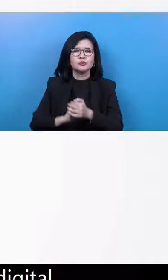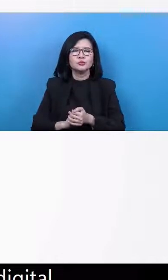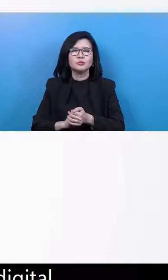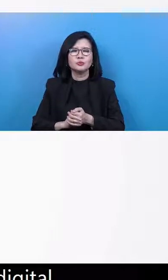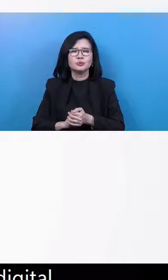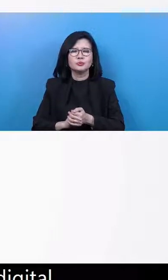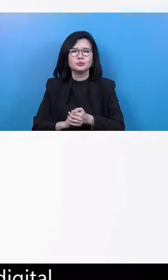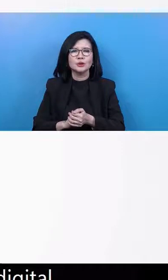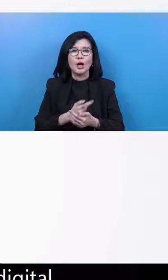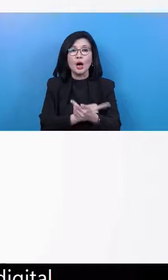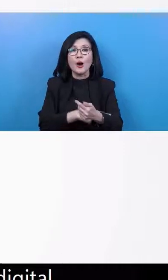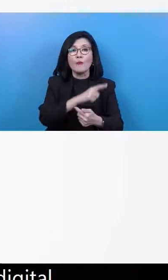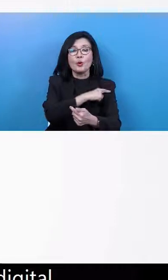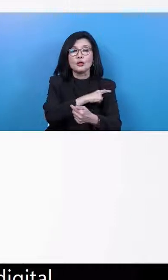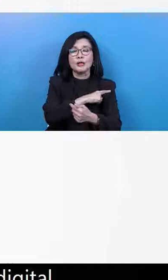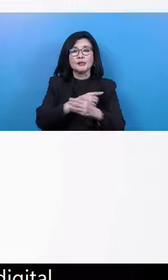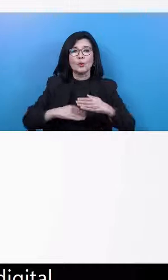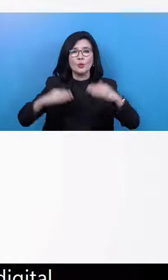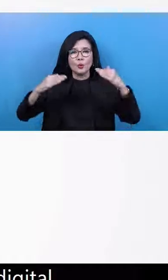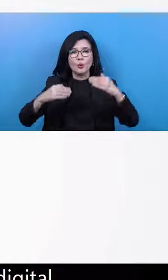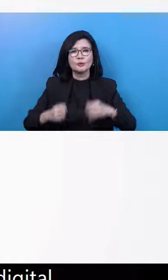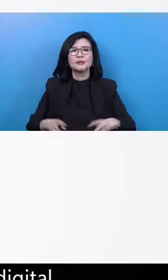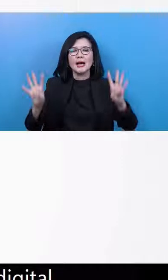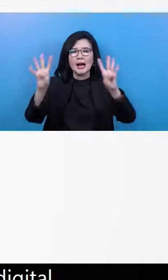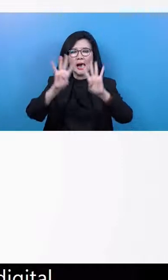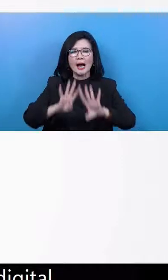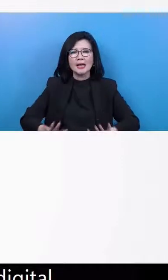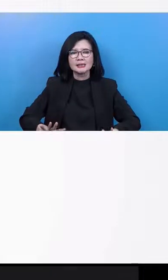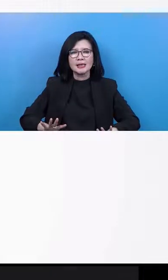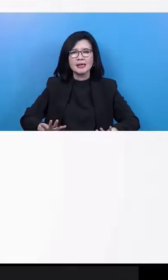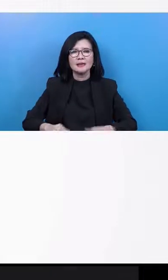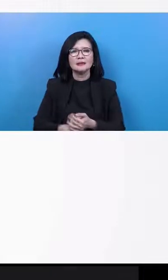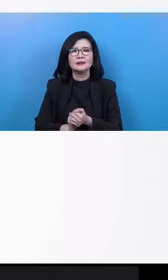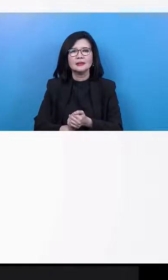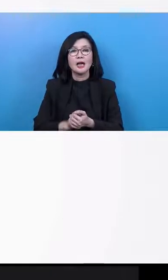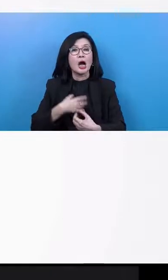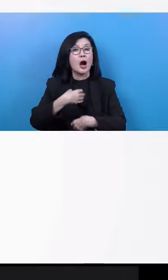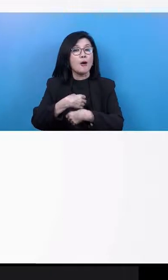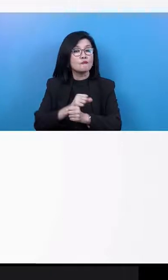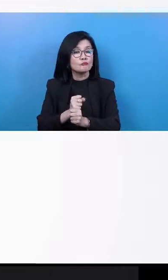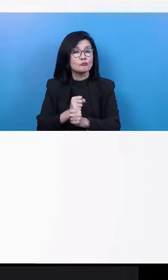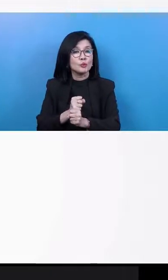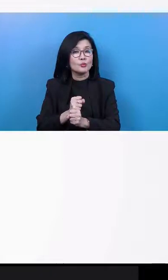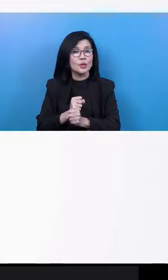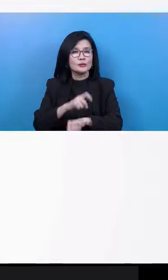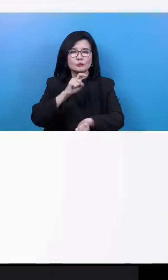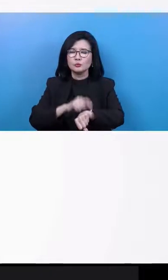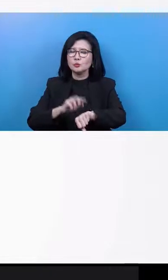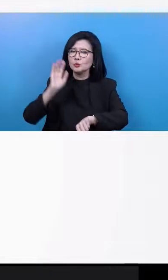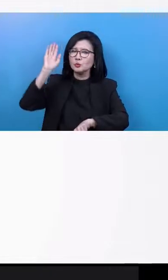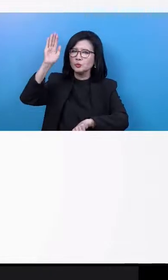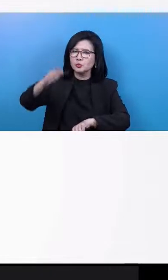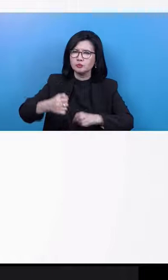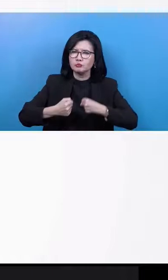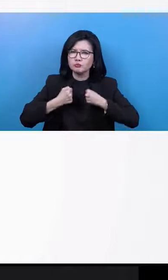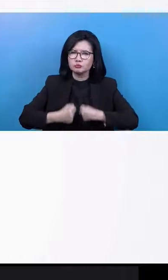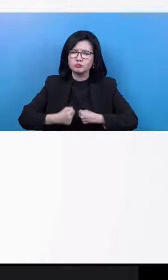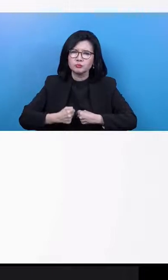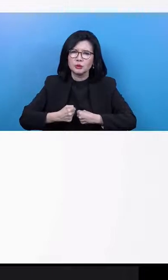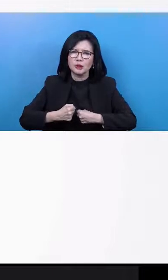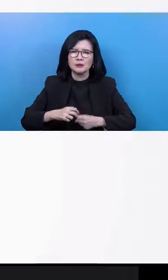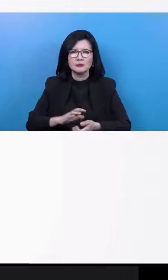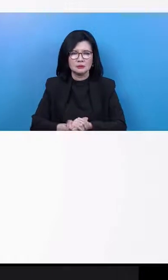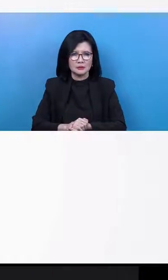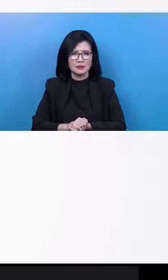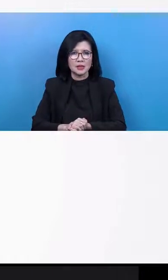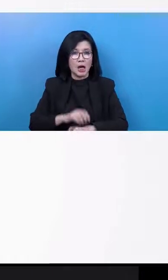economic integration, accelerating inclusive digital transformation, as well as advancing sustainable and resilient future. In